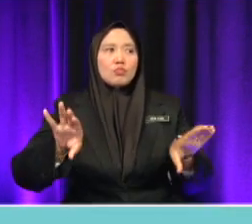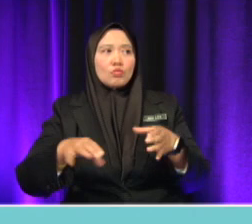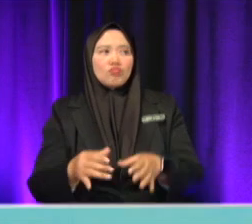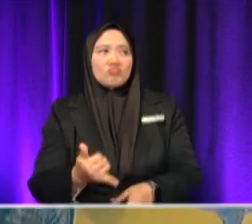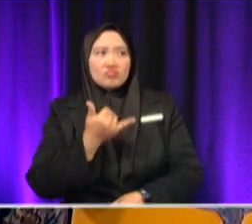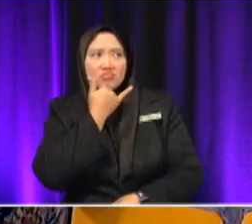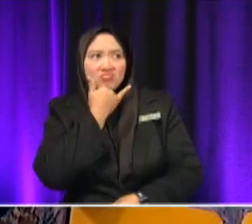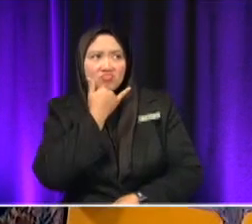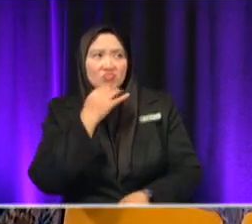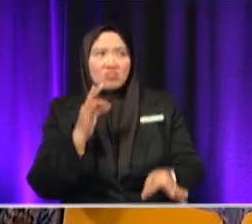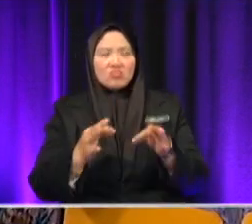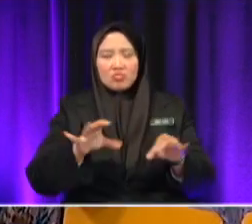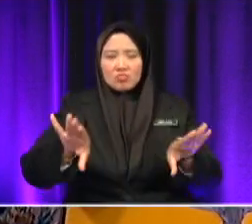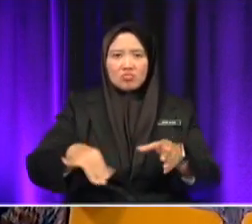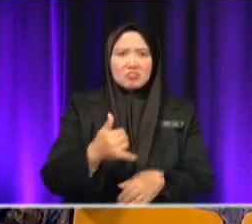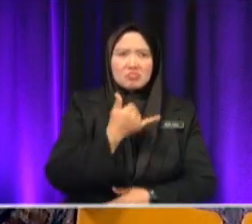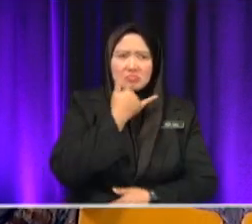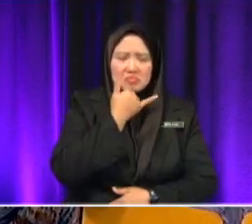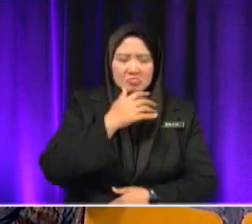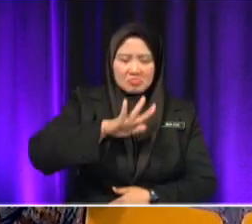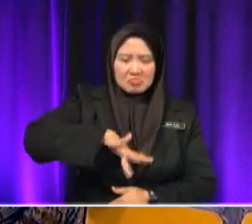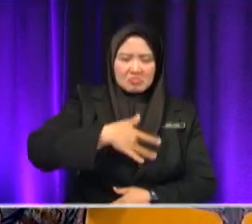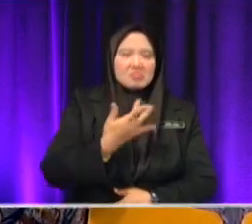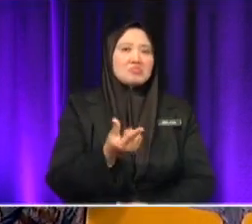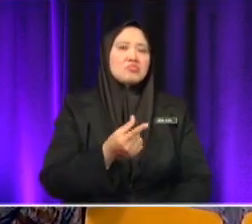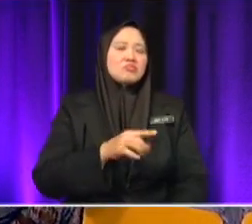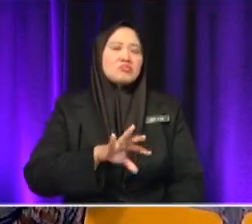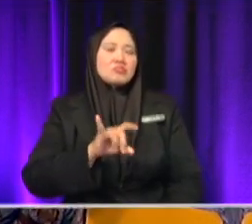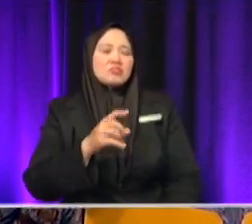actually feel guilty. Right. Yeah, so that's the